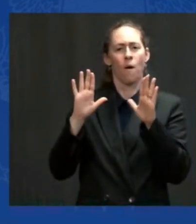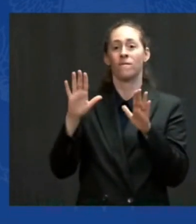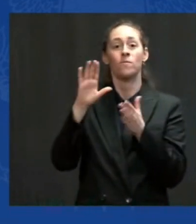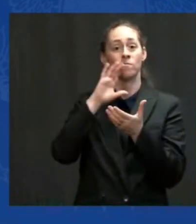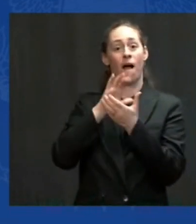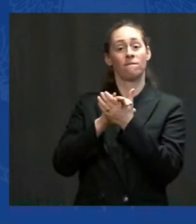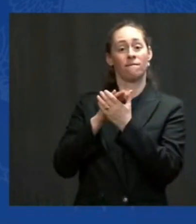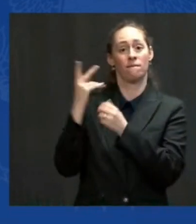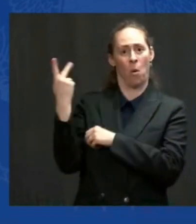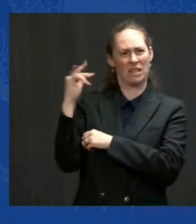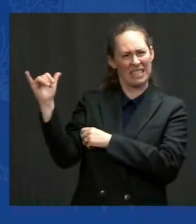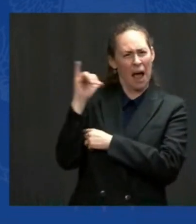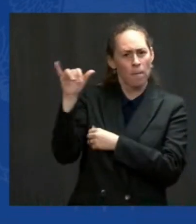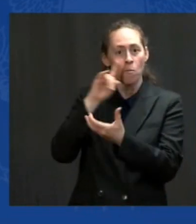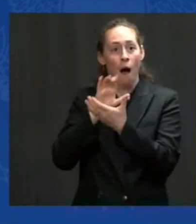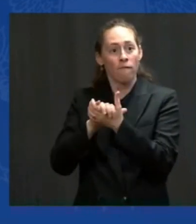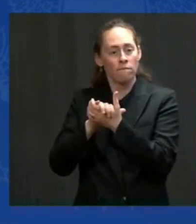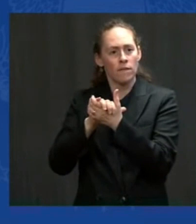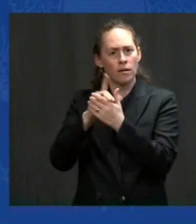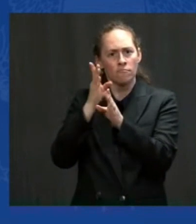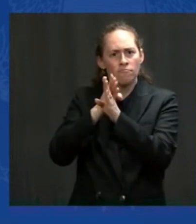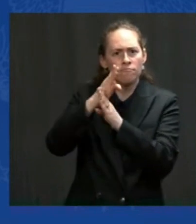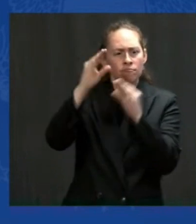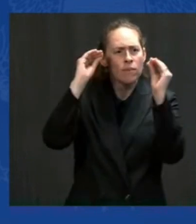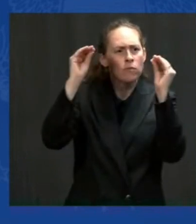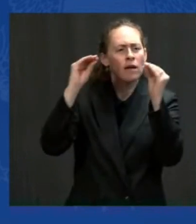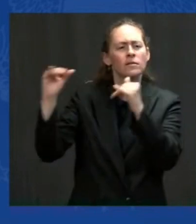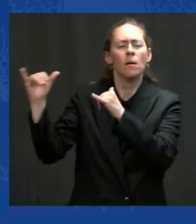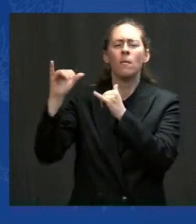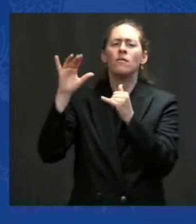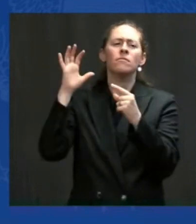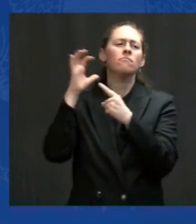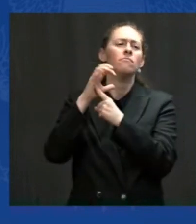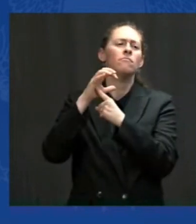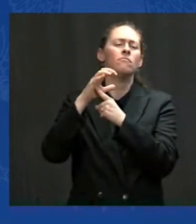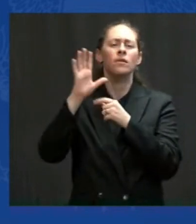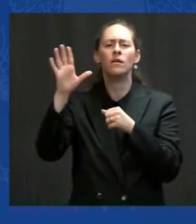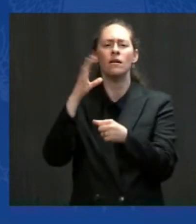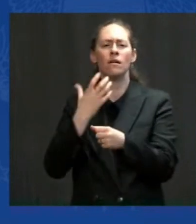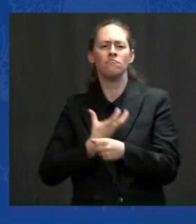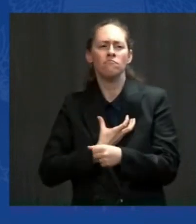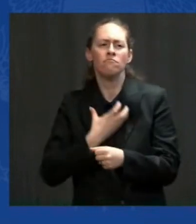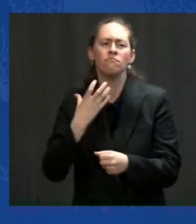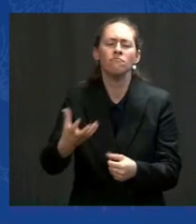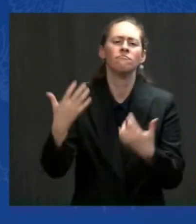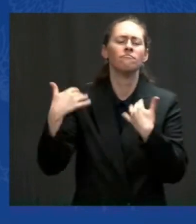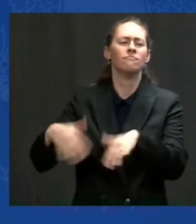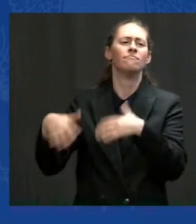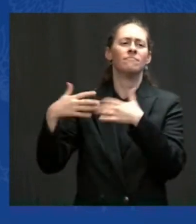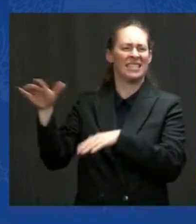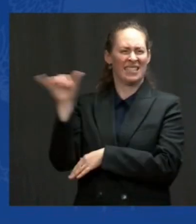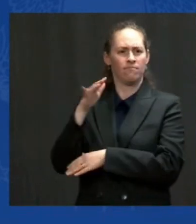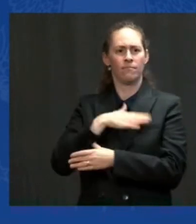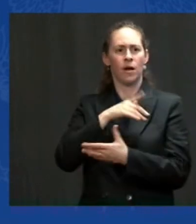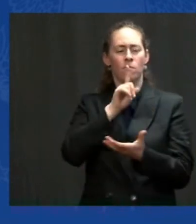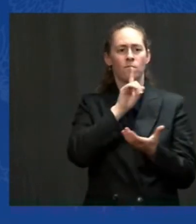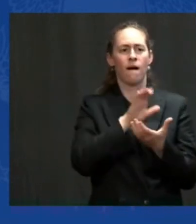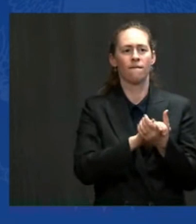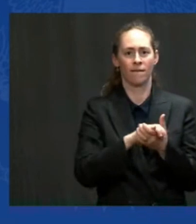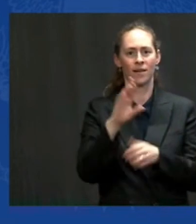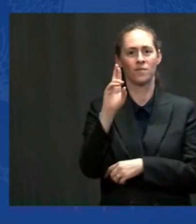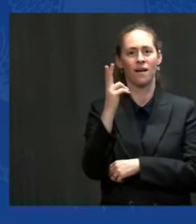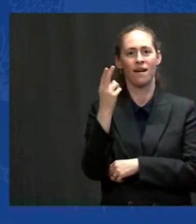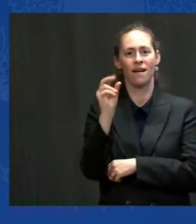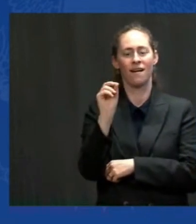have dedicated their careers and their energies to teaching. My wife, Rhonda, a K-12 music educator, and the First